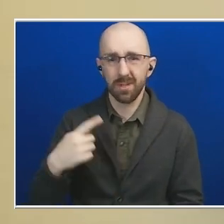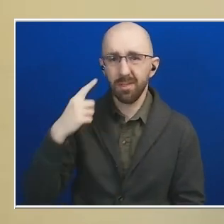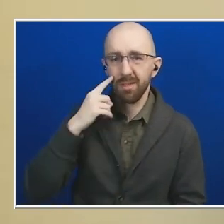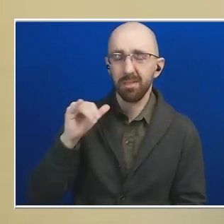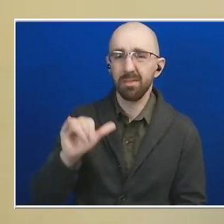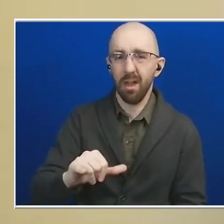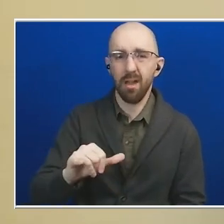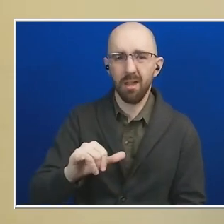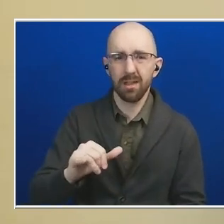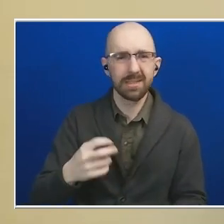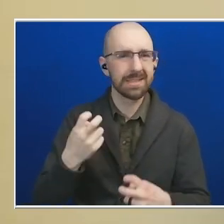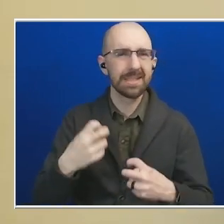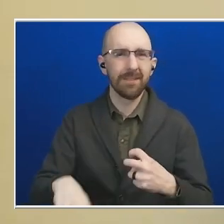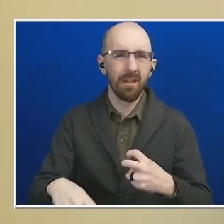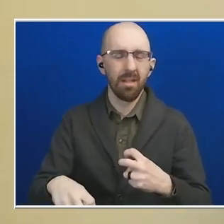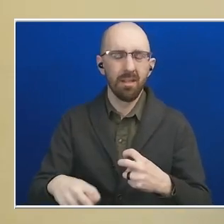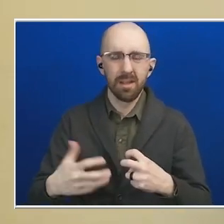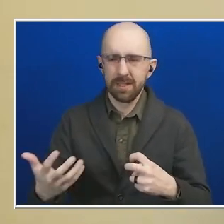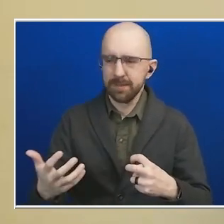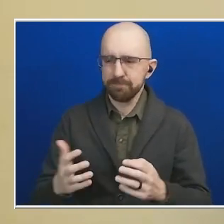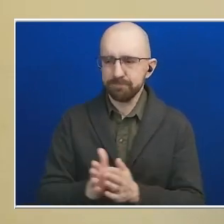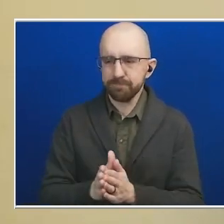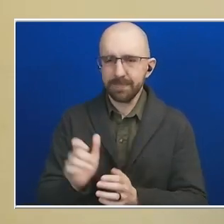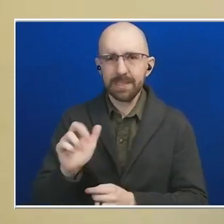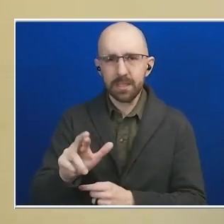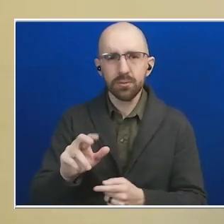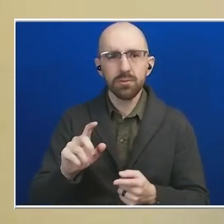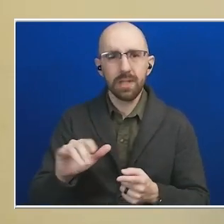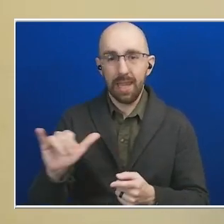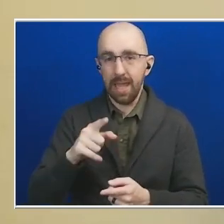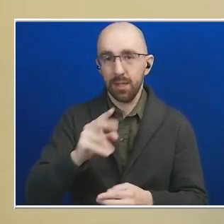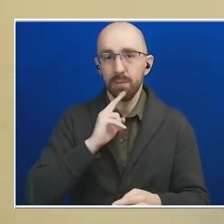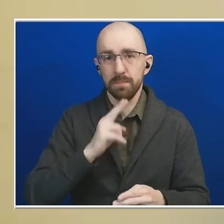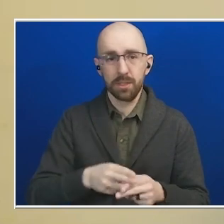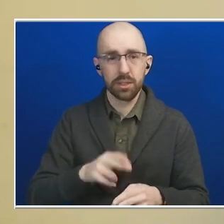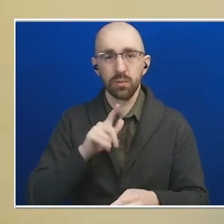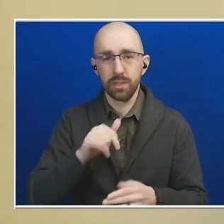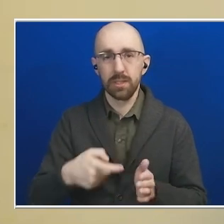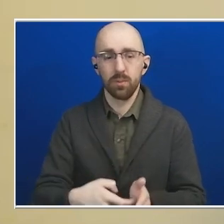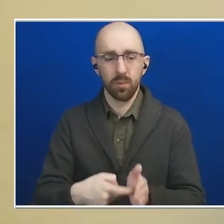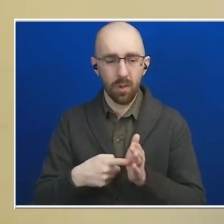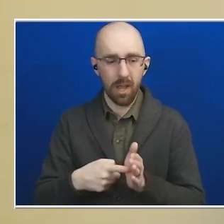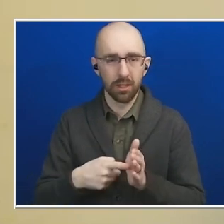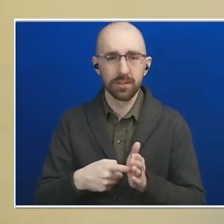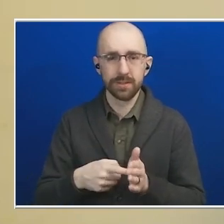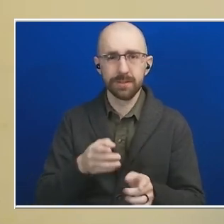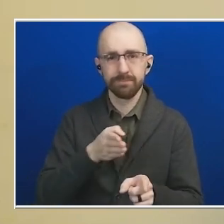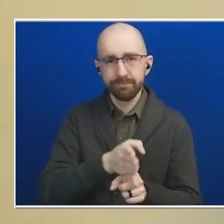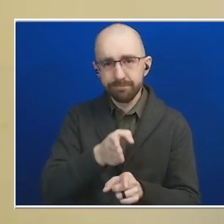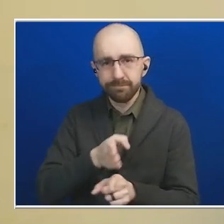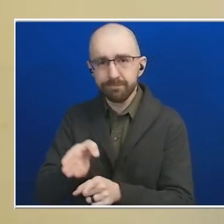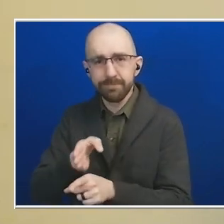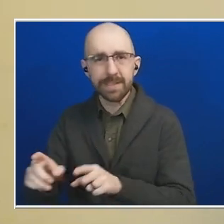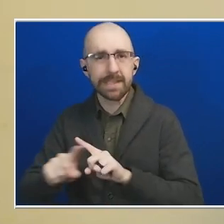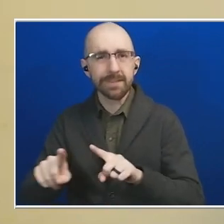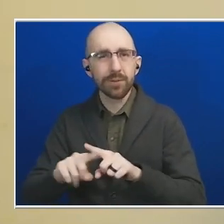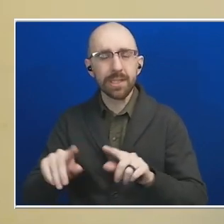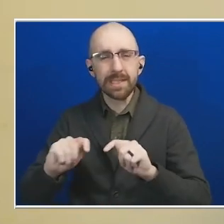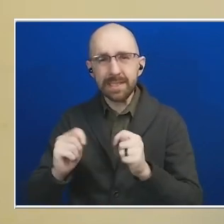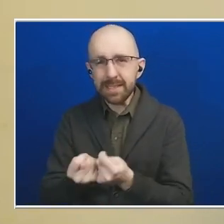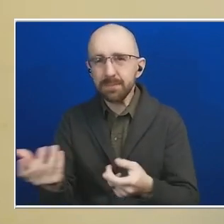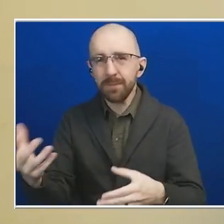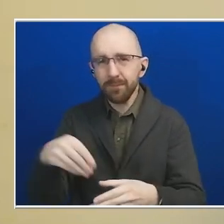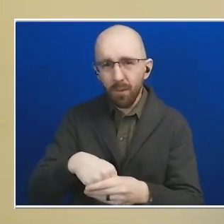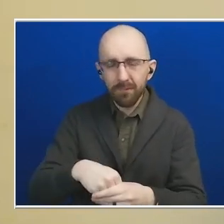very difficult cancer to treat, just like you mentioned. It really requires a multidisciplinary approach. This